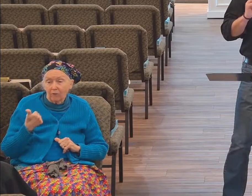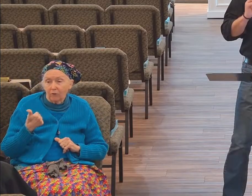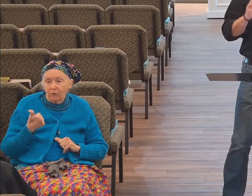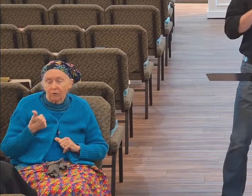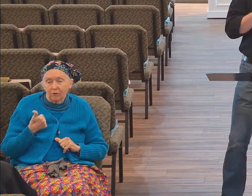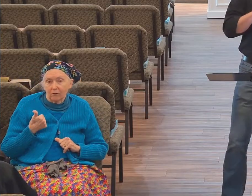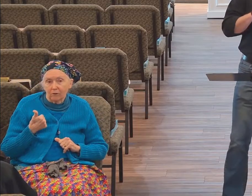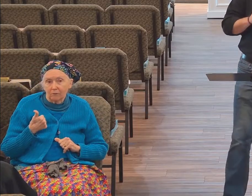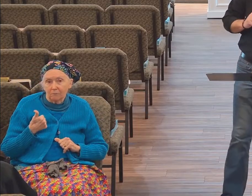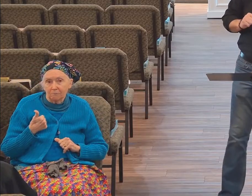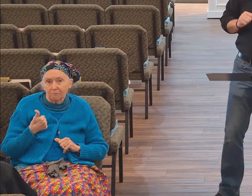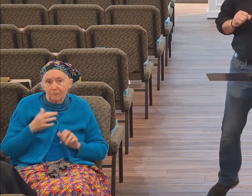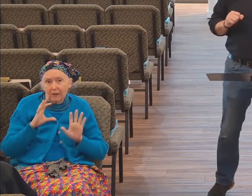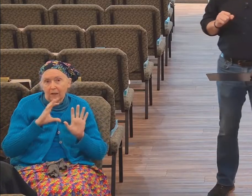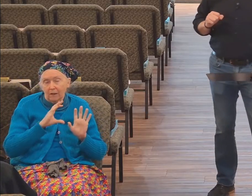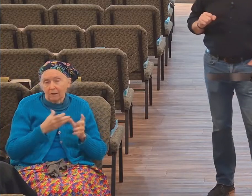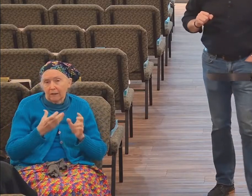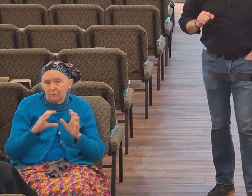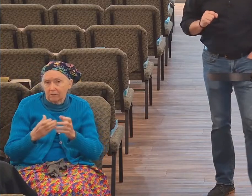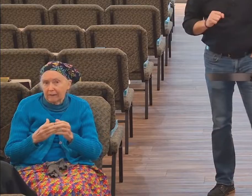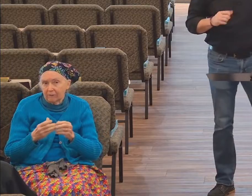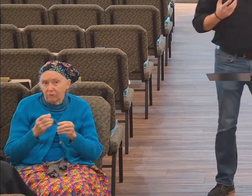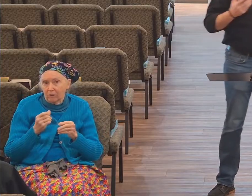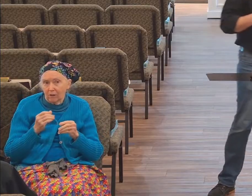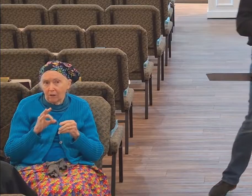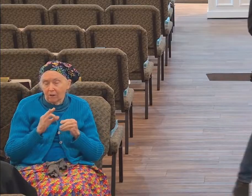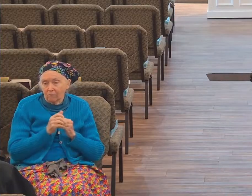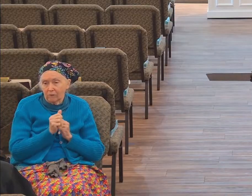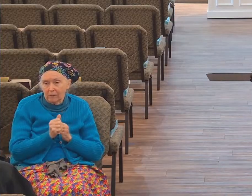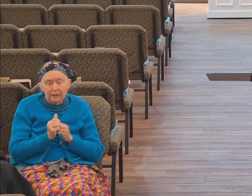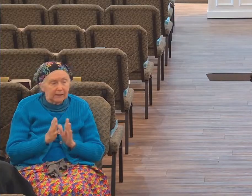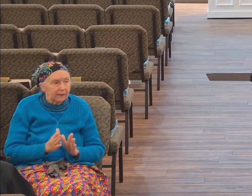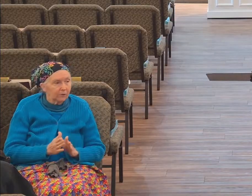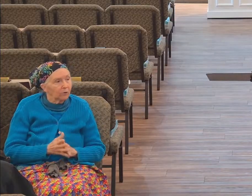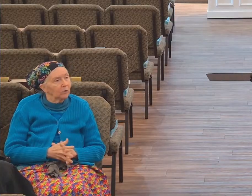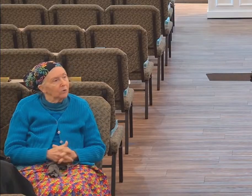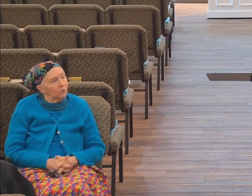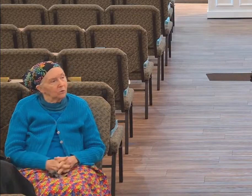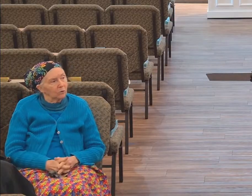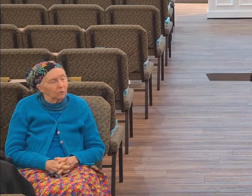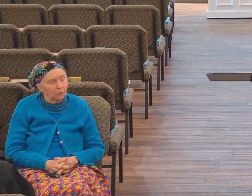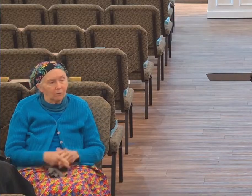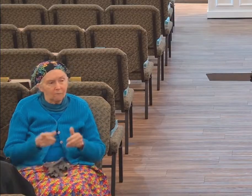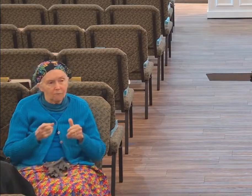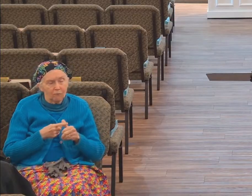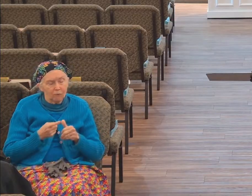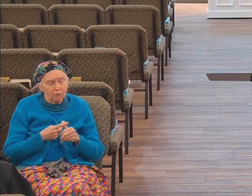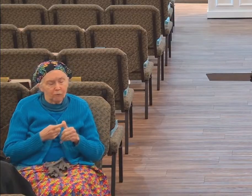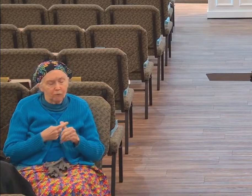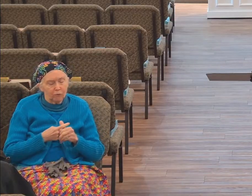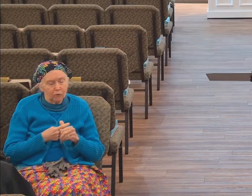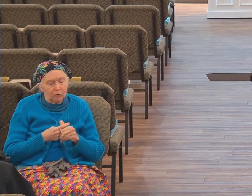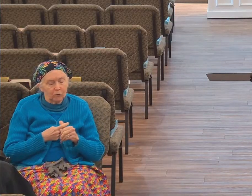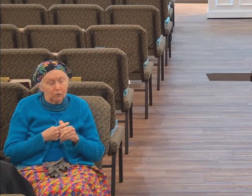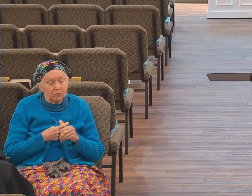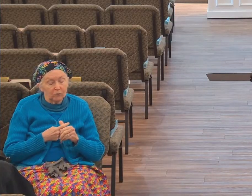should we say, classification of a leader, I use that term loosely, in the first century, were philosophers,